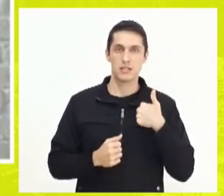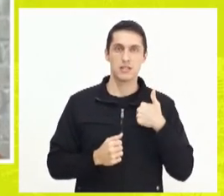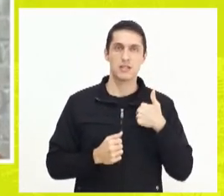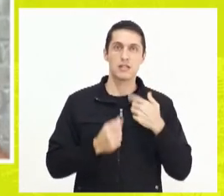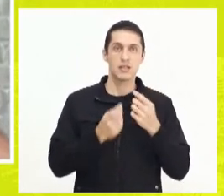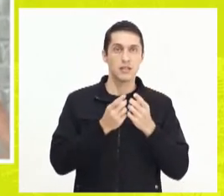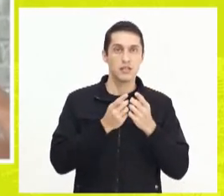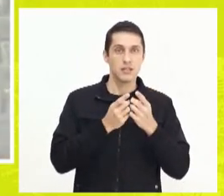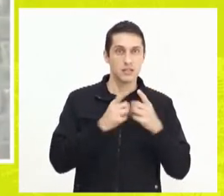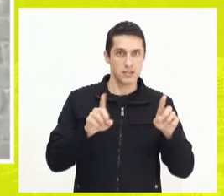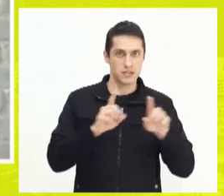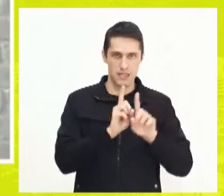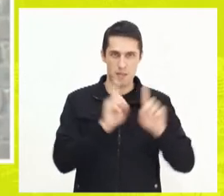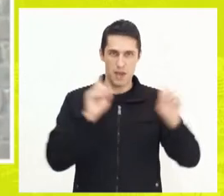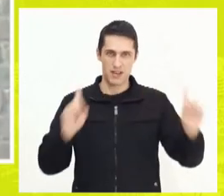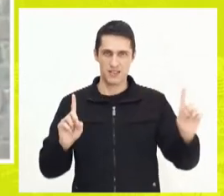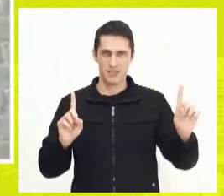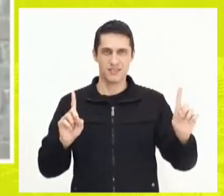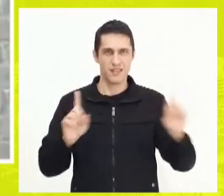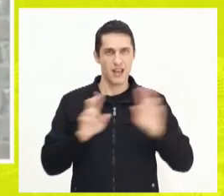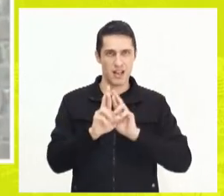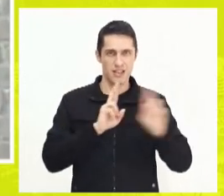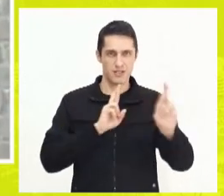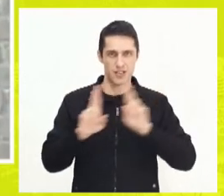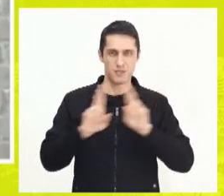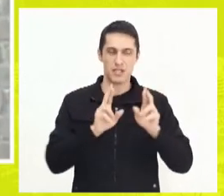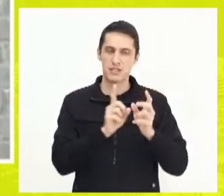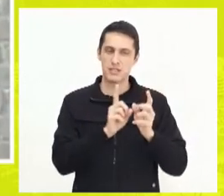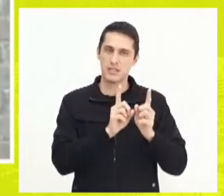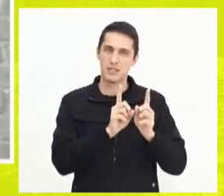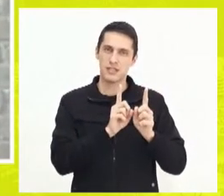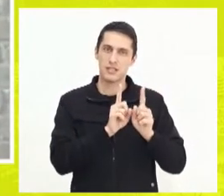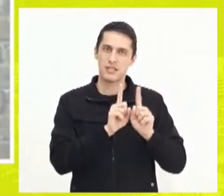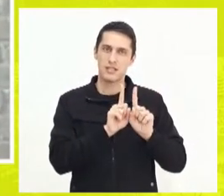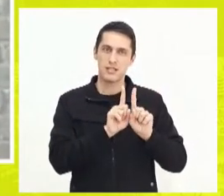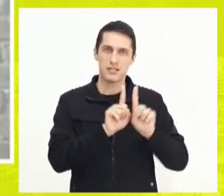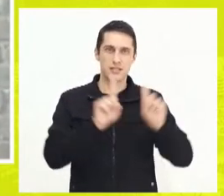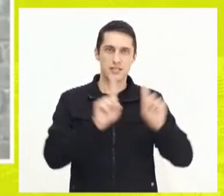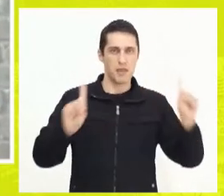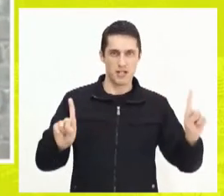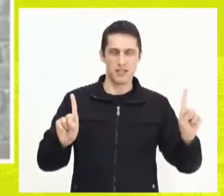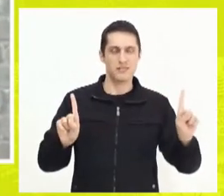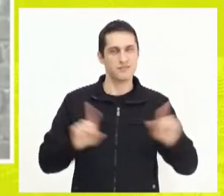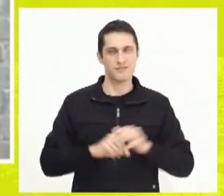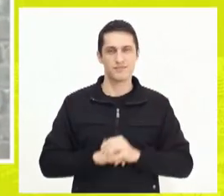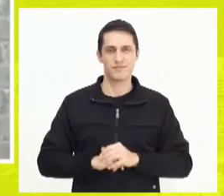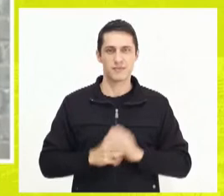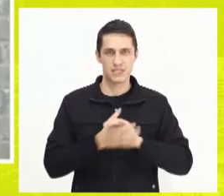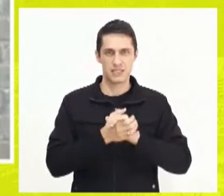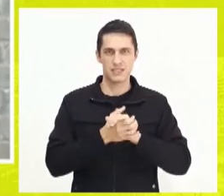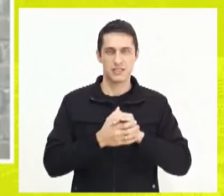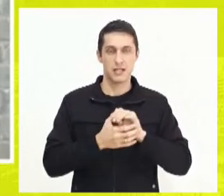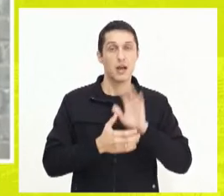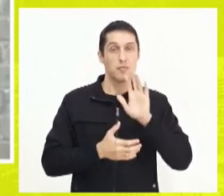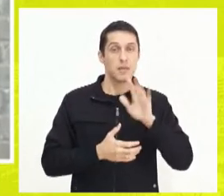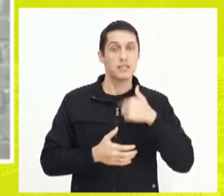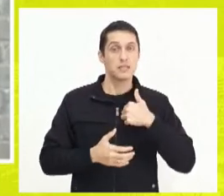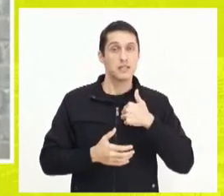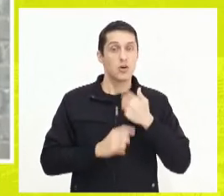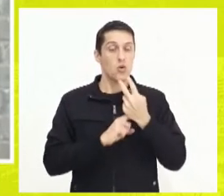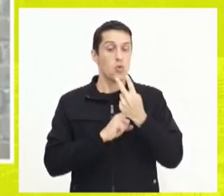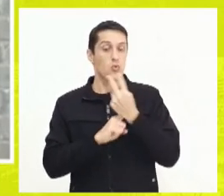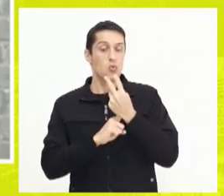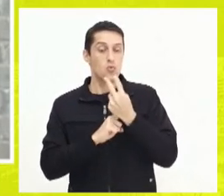divorced recently divorced so my greatest care now is with myself when i was in a